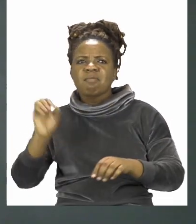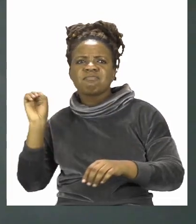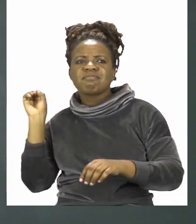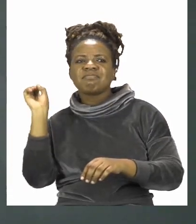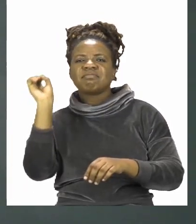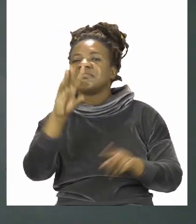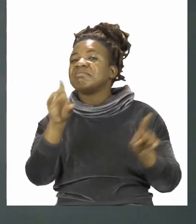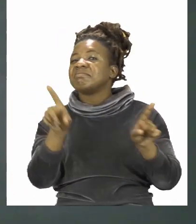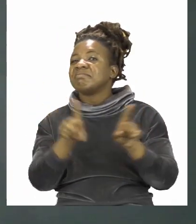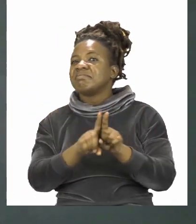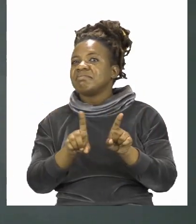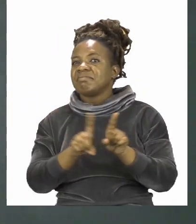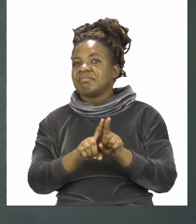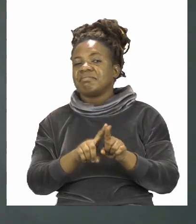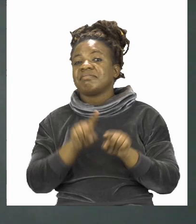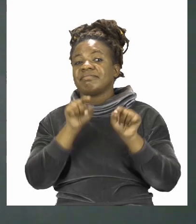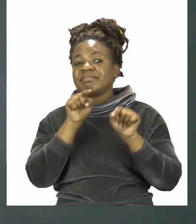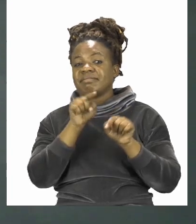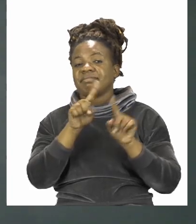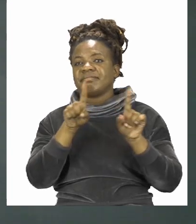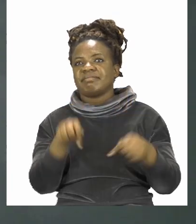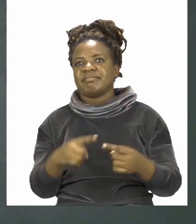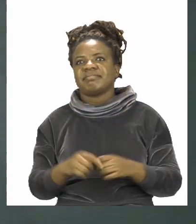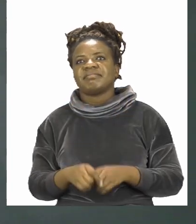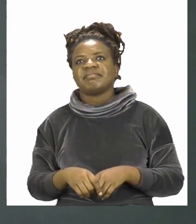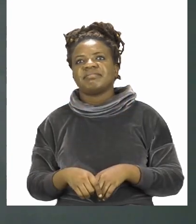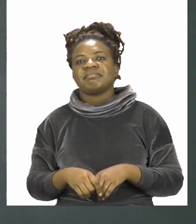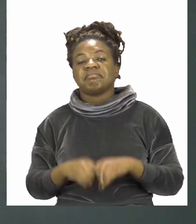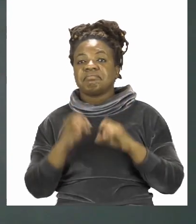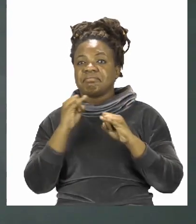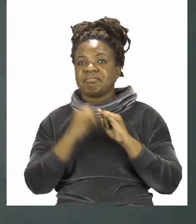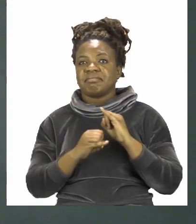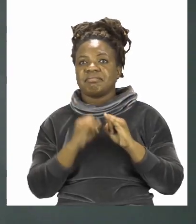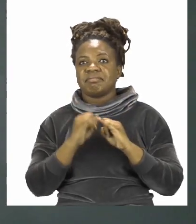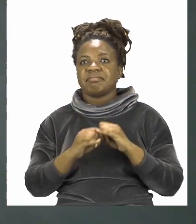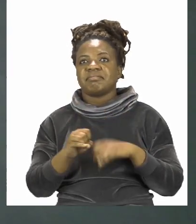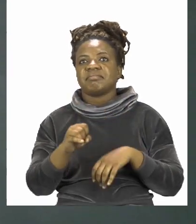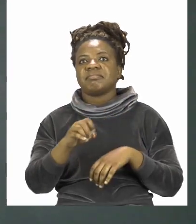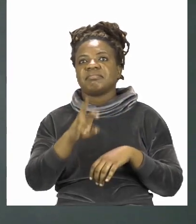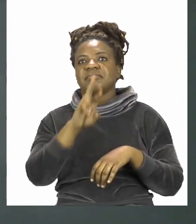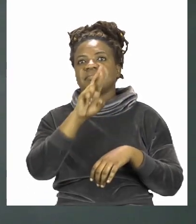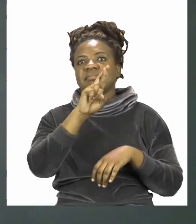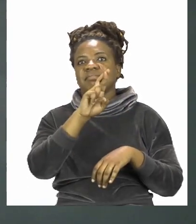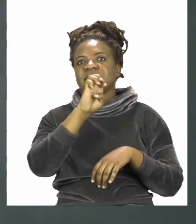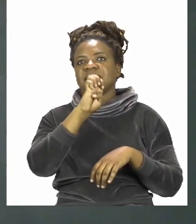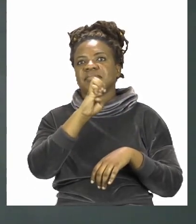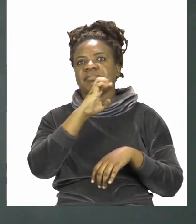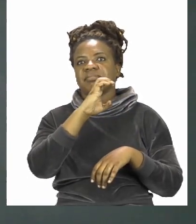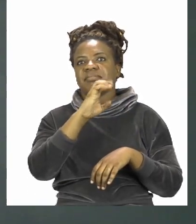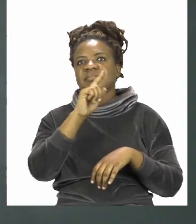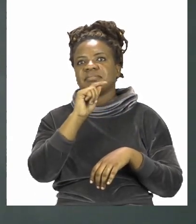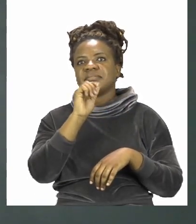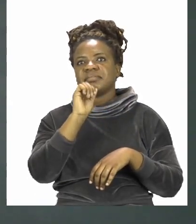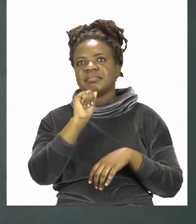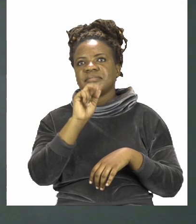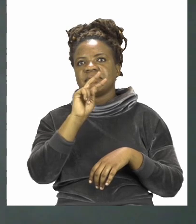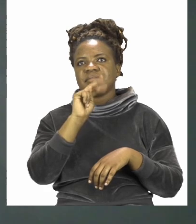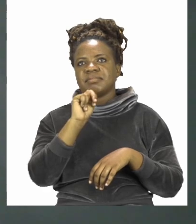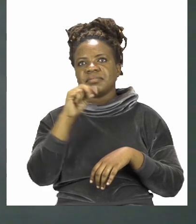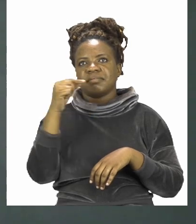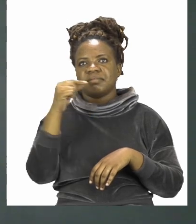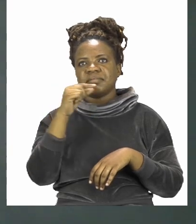The next one is, or rather the last one, is a rectangular